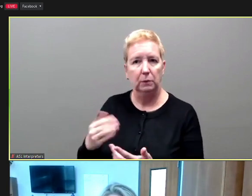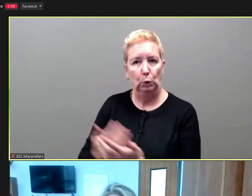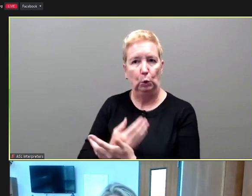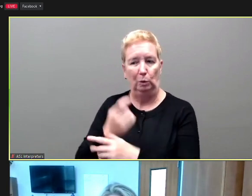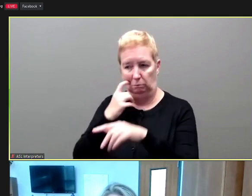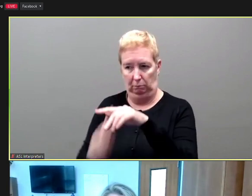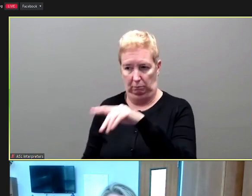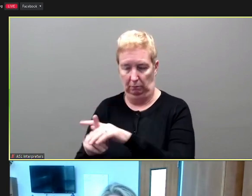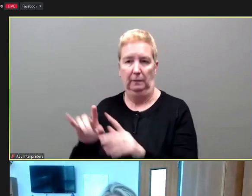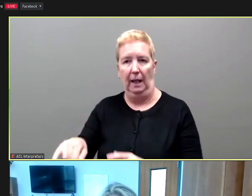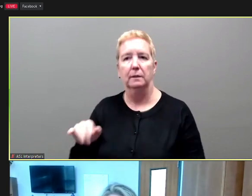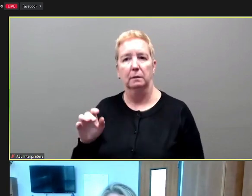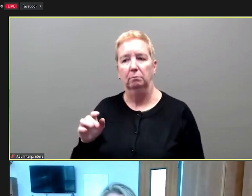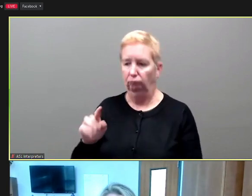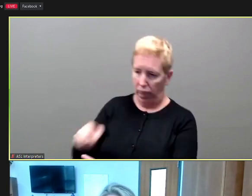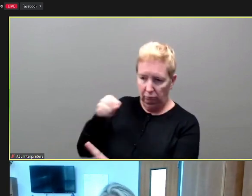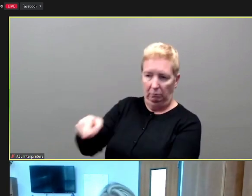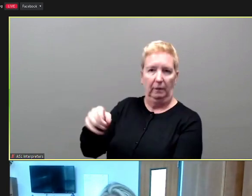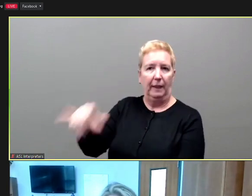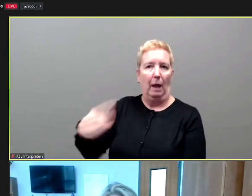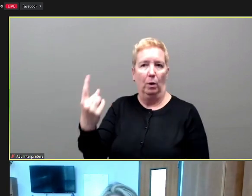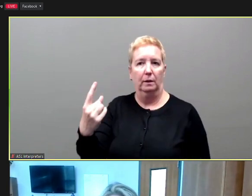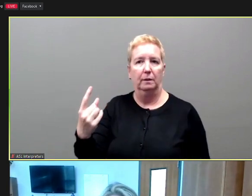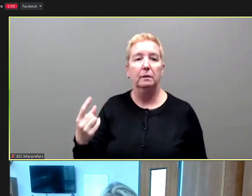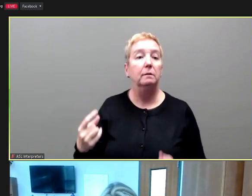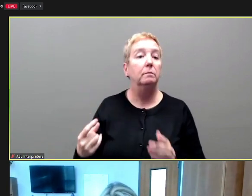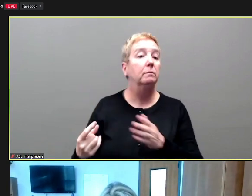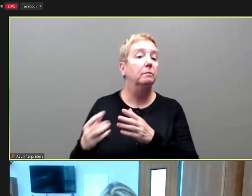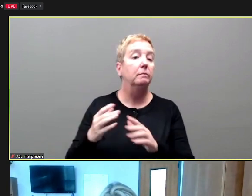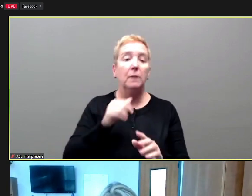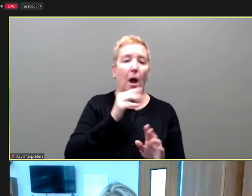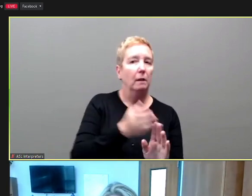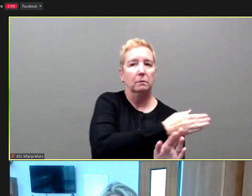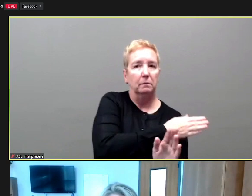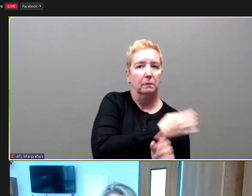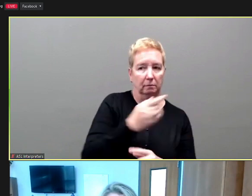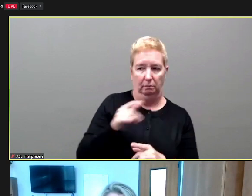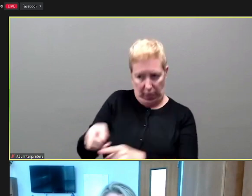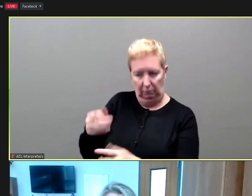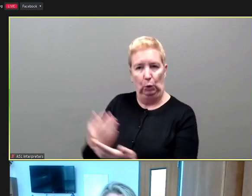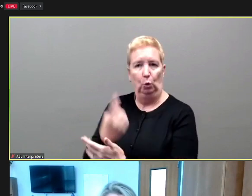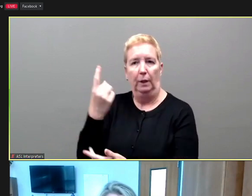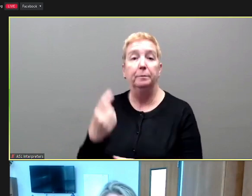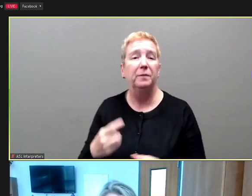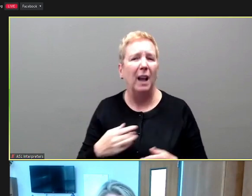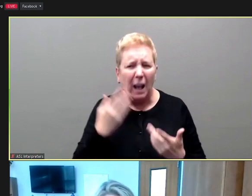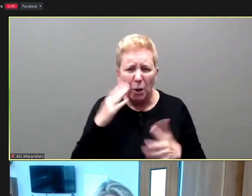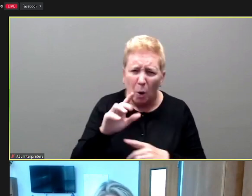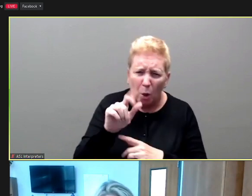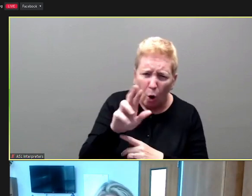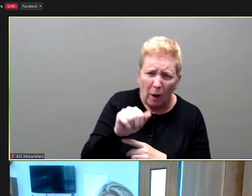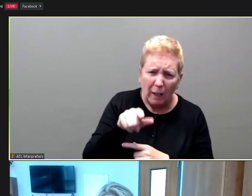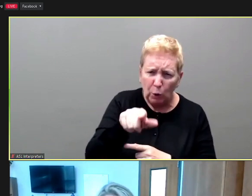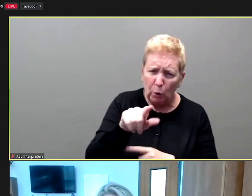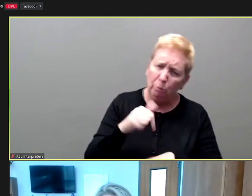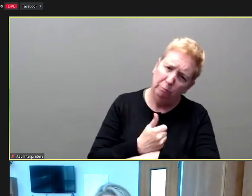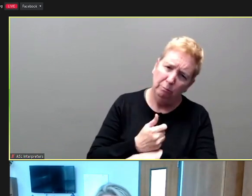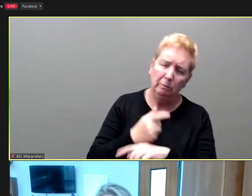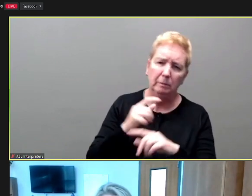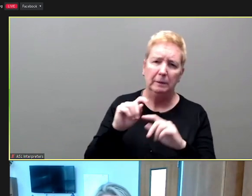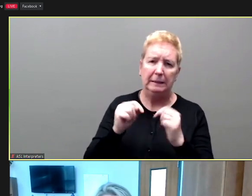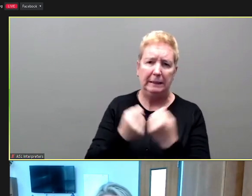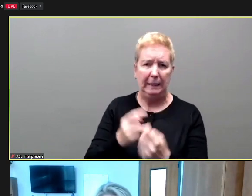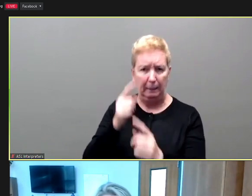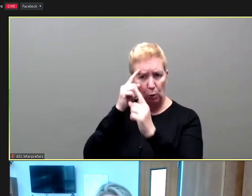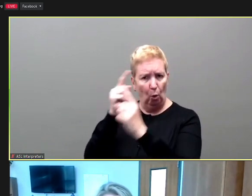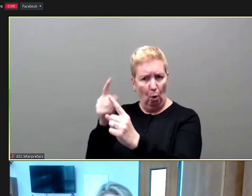shot this year than not. Laura, I don't know if the team has set an internal target just yet, but